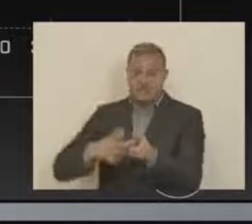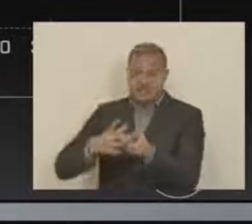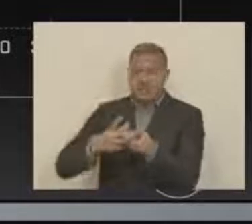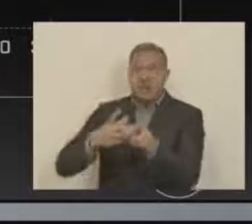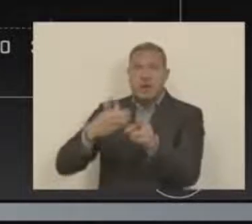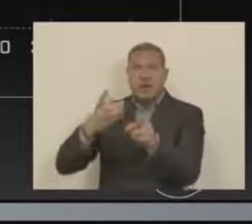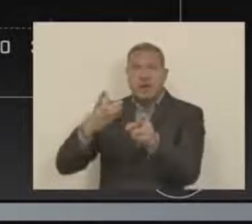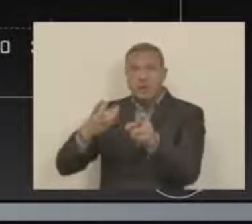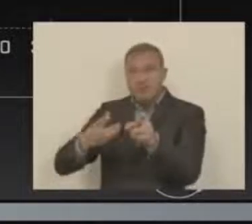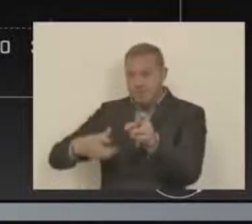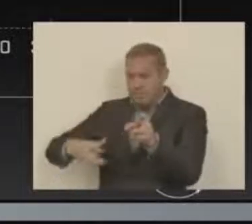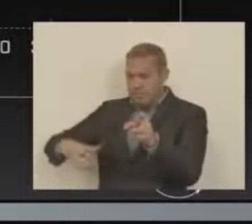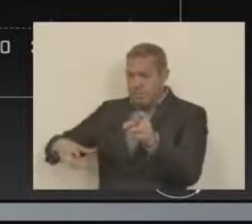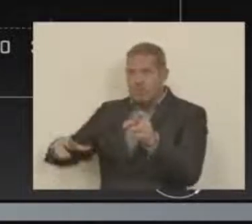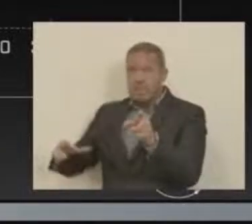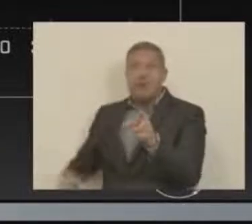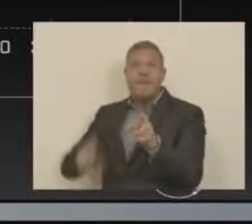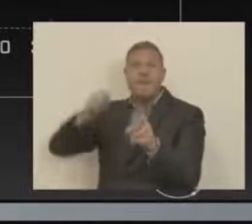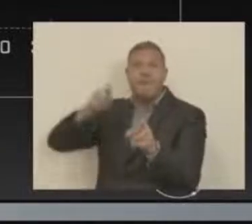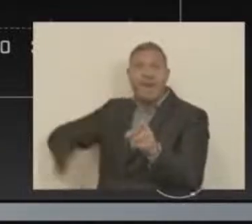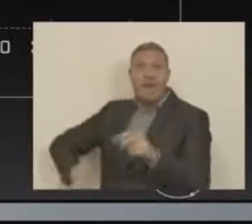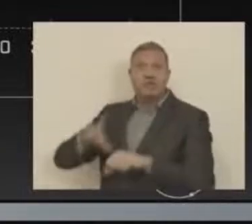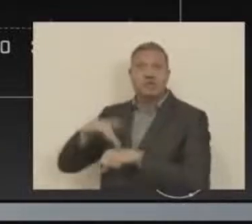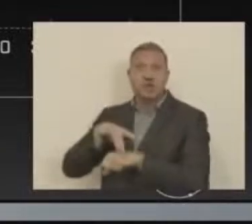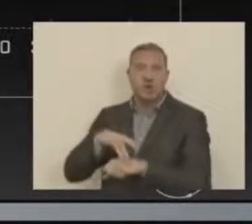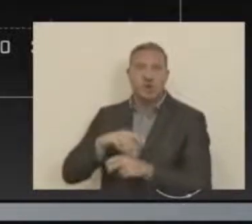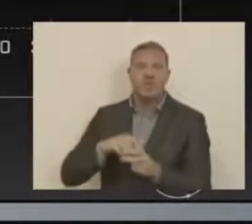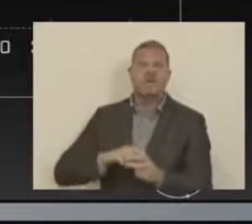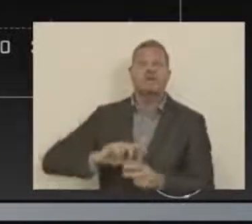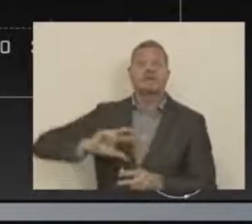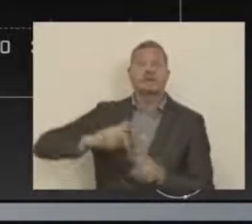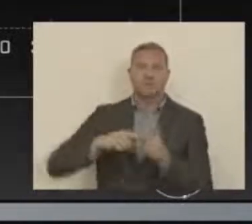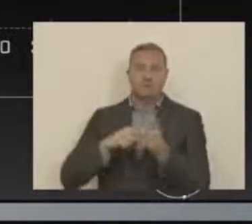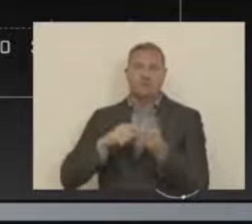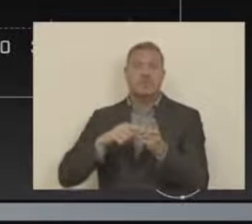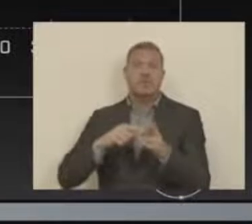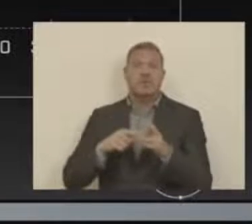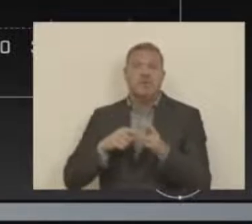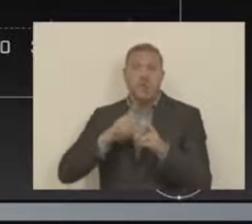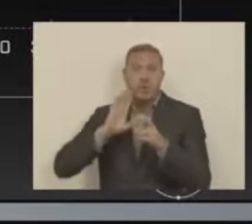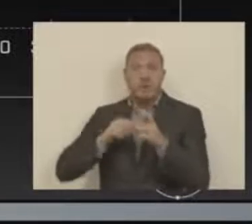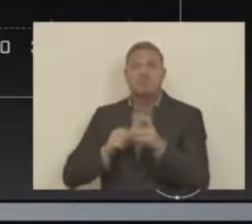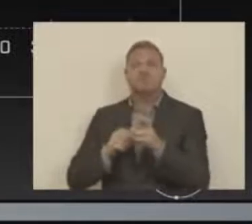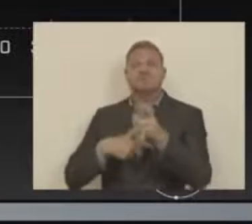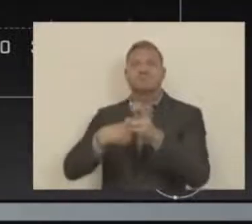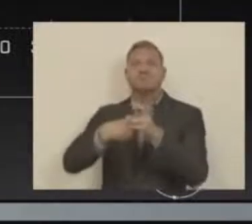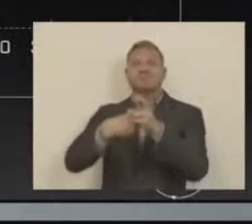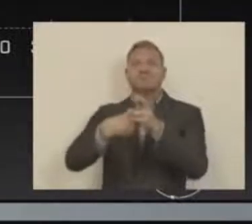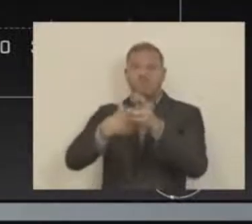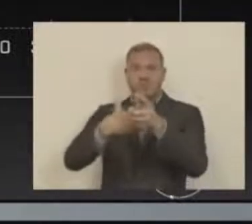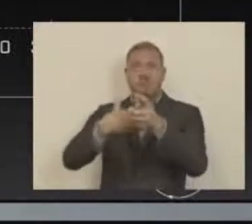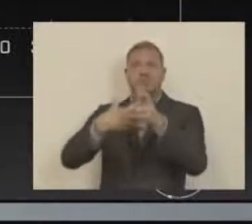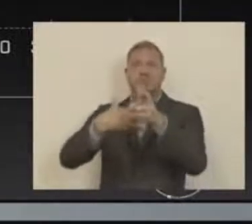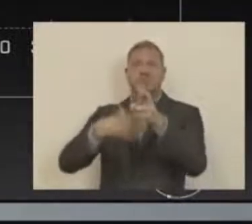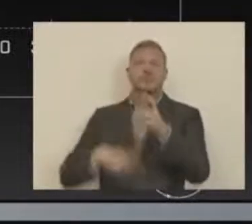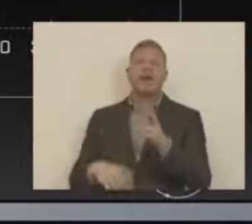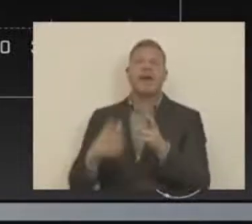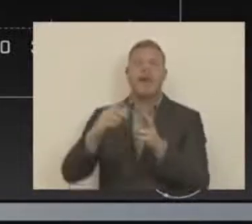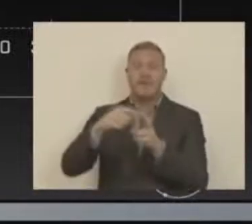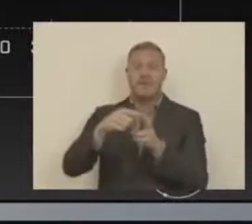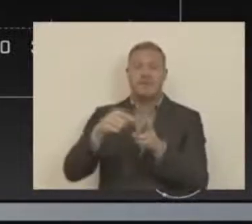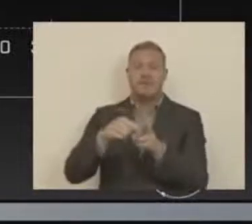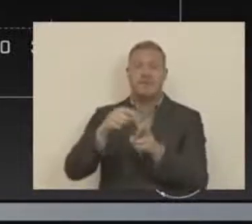is a huge, huge milestone for our mission, and it's safe enough for us to go into fairing separation. 4 seconds after that